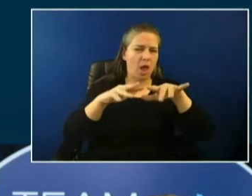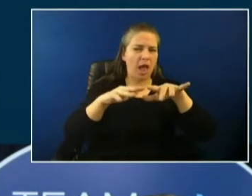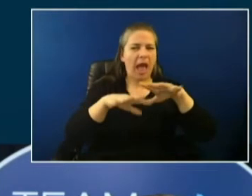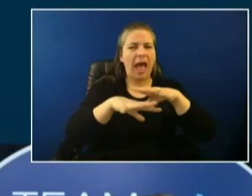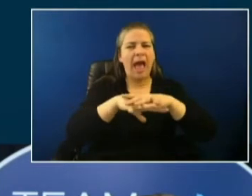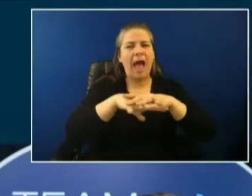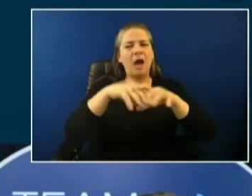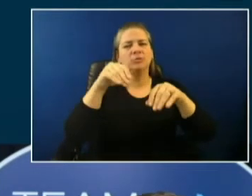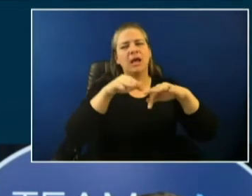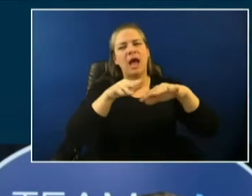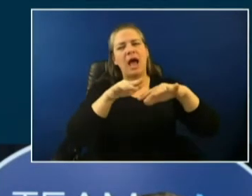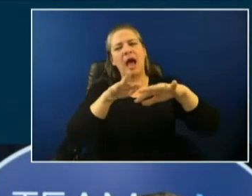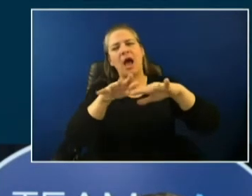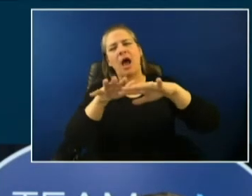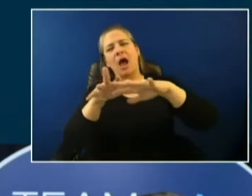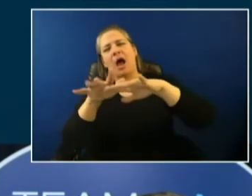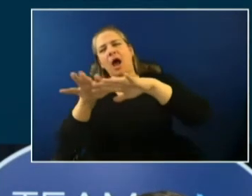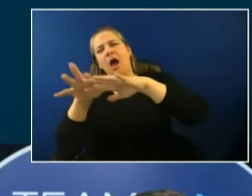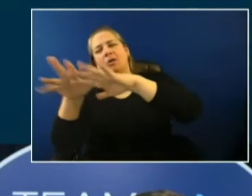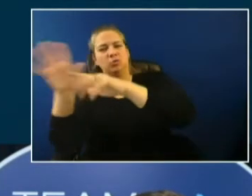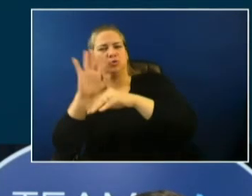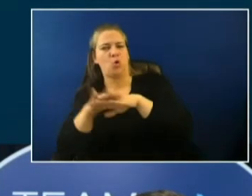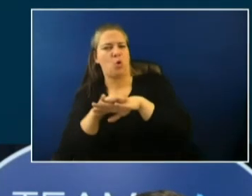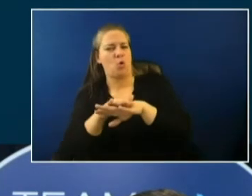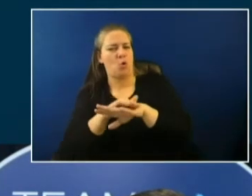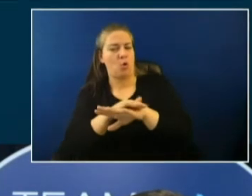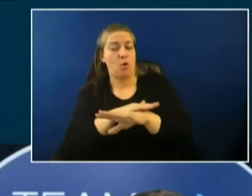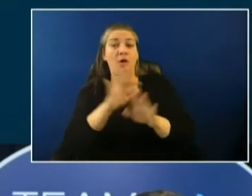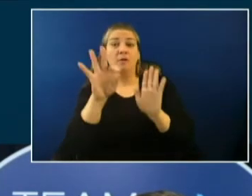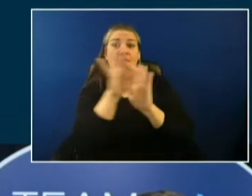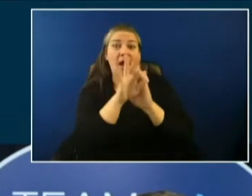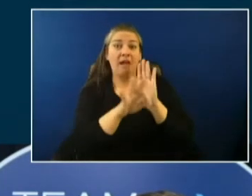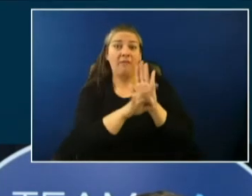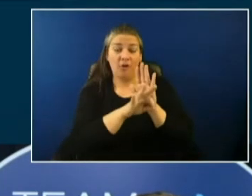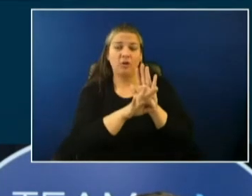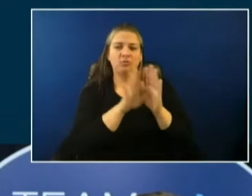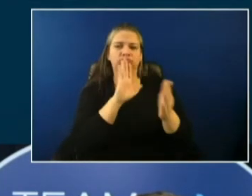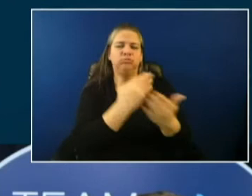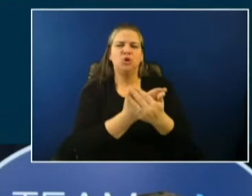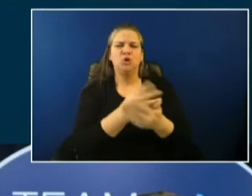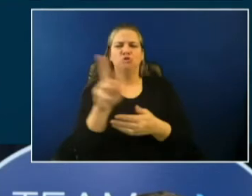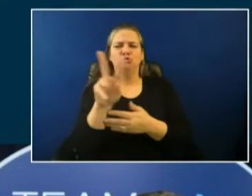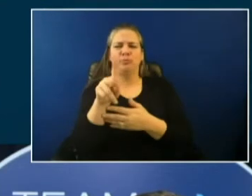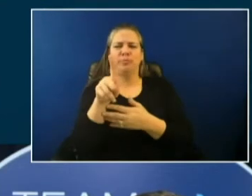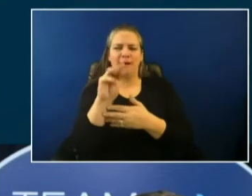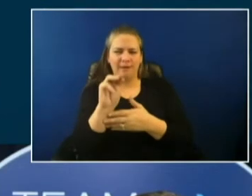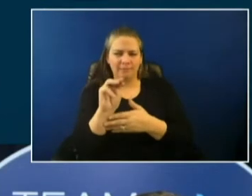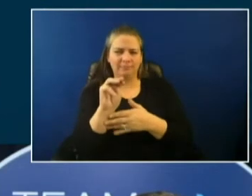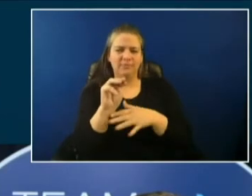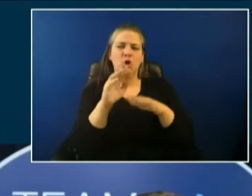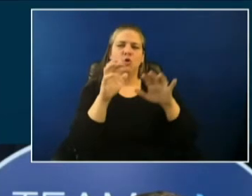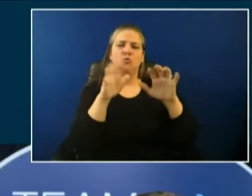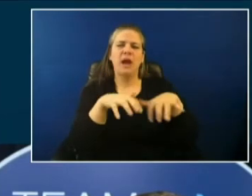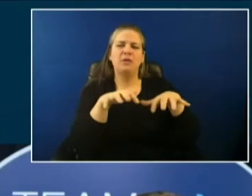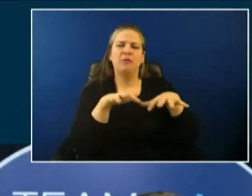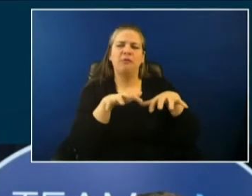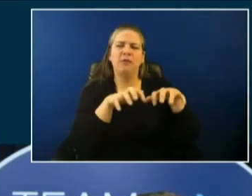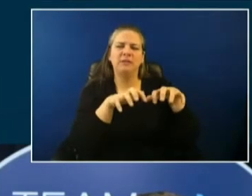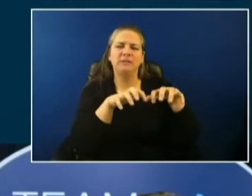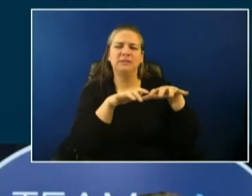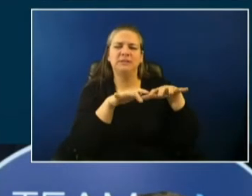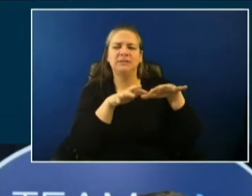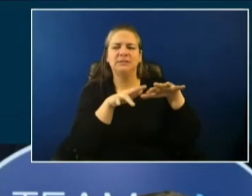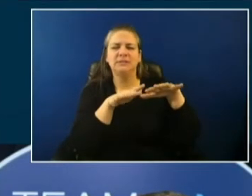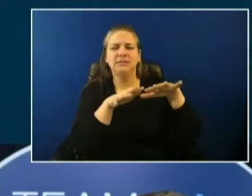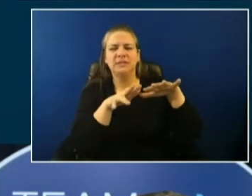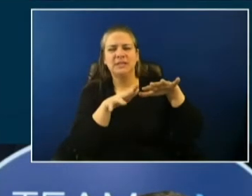Frankfort area getting hit with freezing rain by 2 p.m. It's going to be closer to 6 p.m. for the band underneath it,